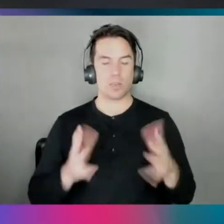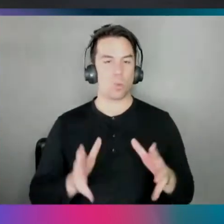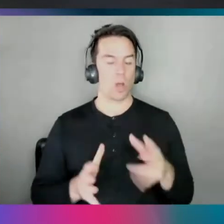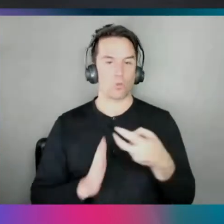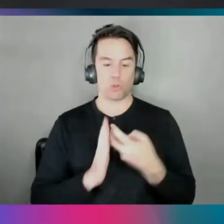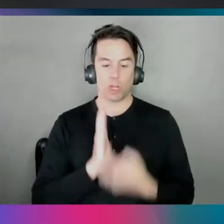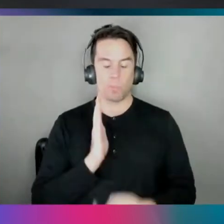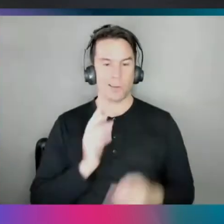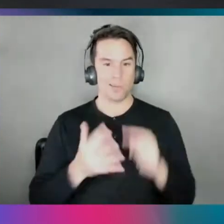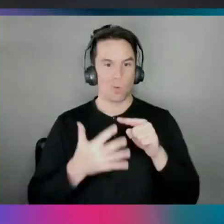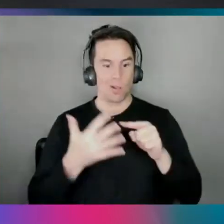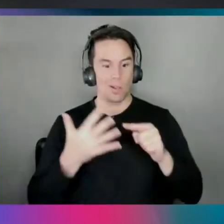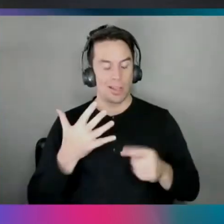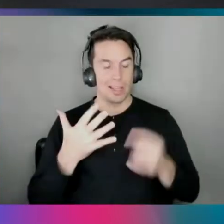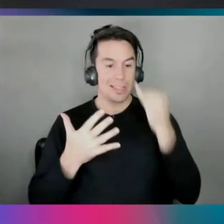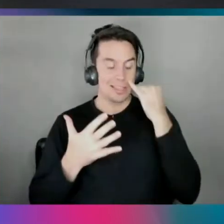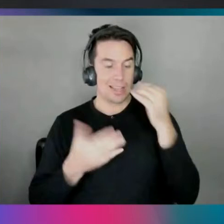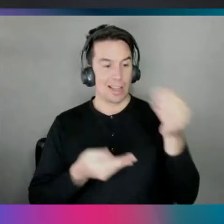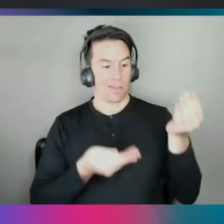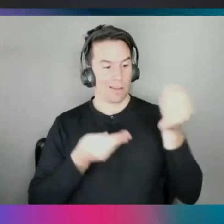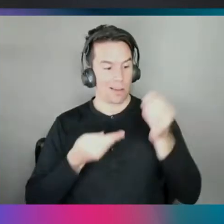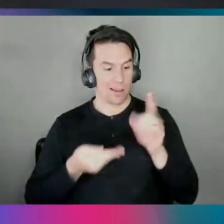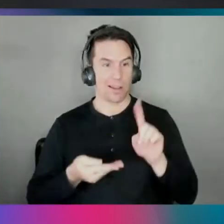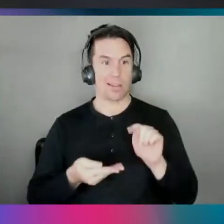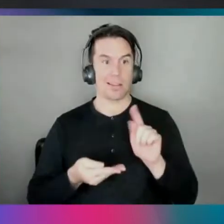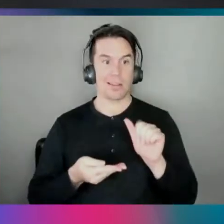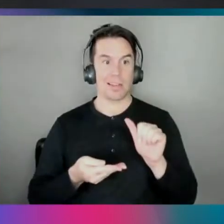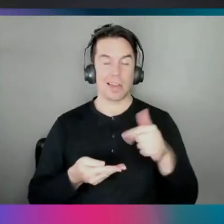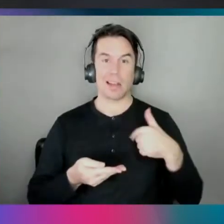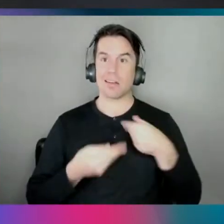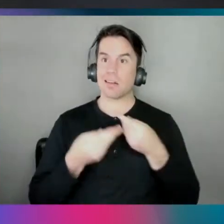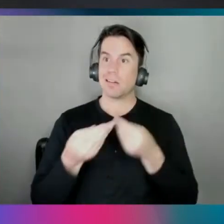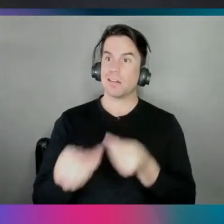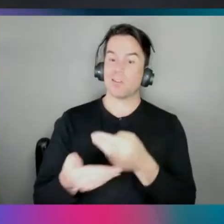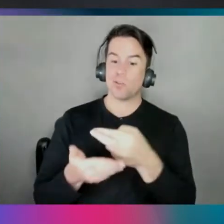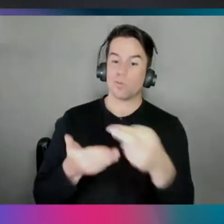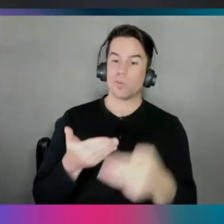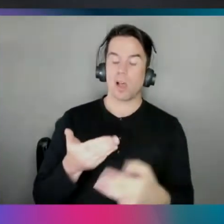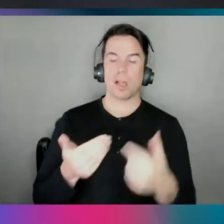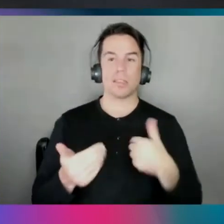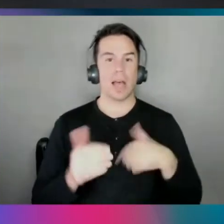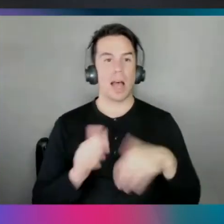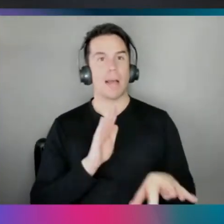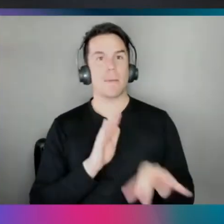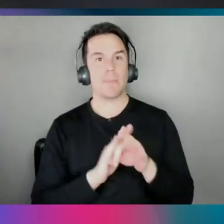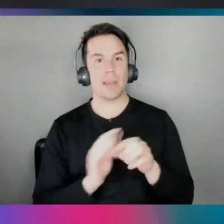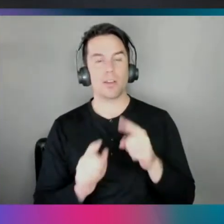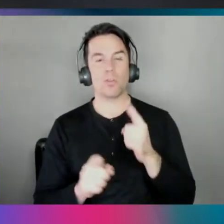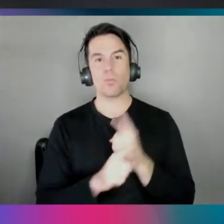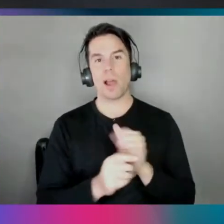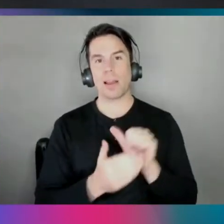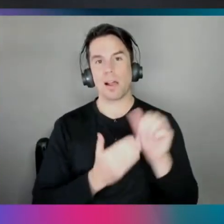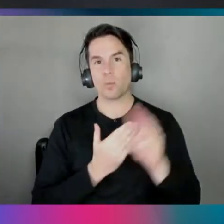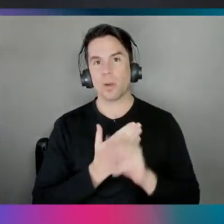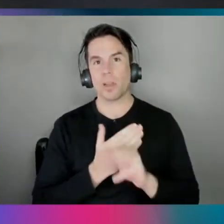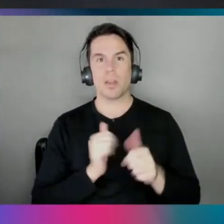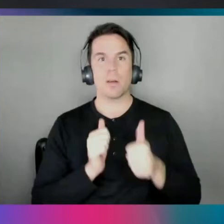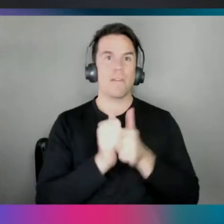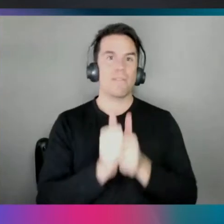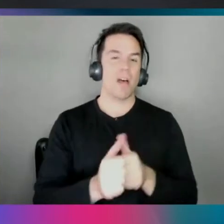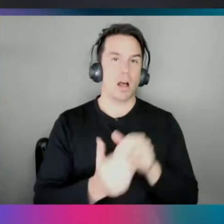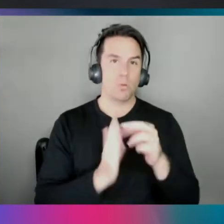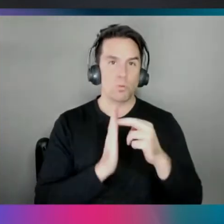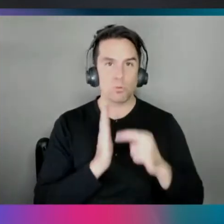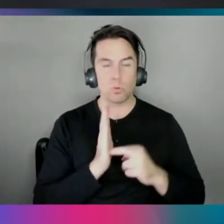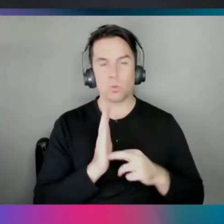the results back? And if I choose the right algorithm and I follow some rules and prepare my data correctly, then